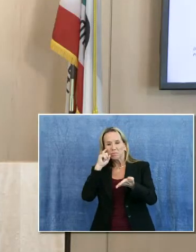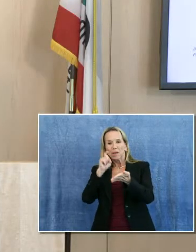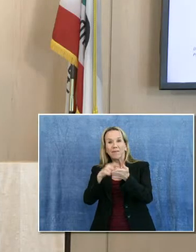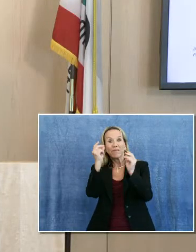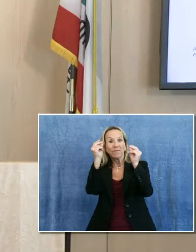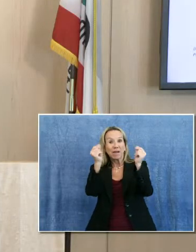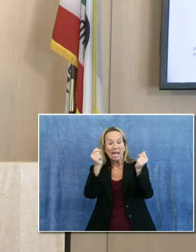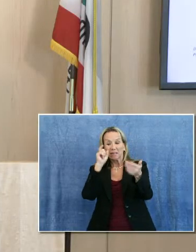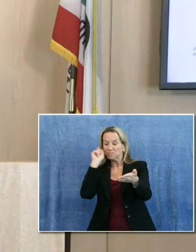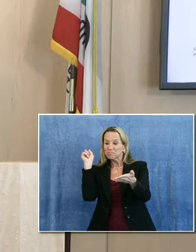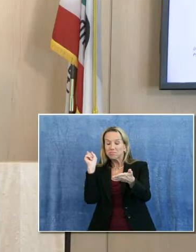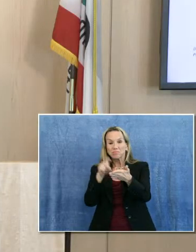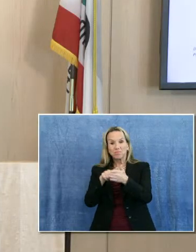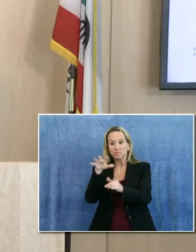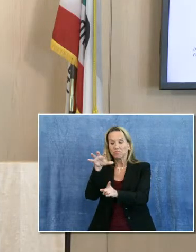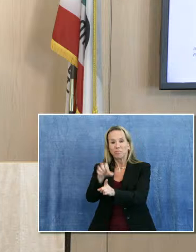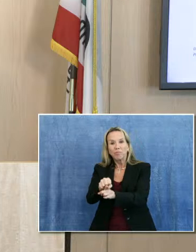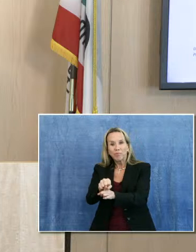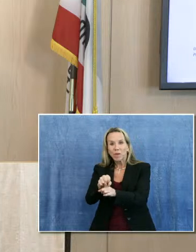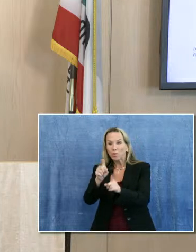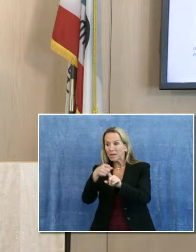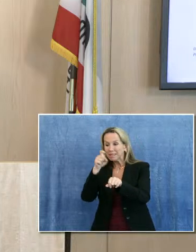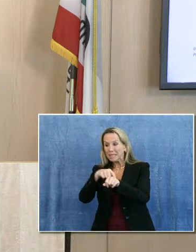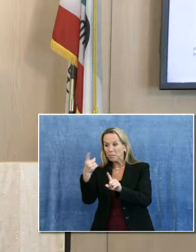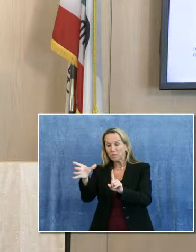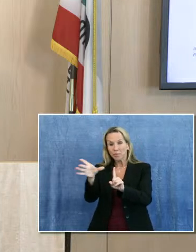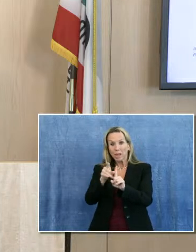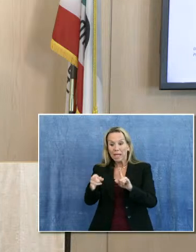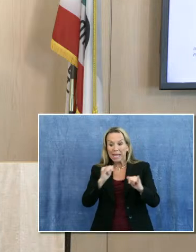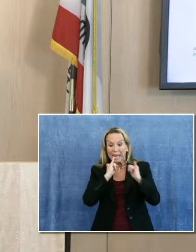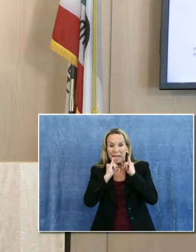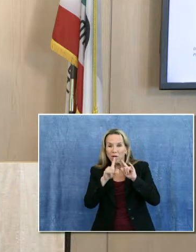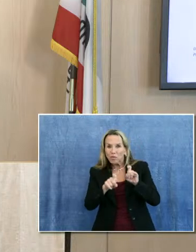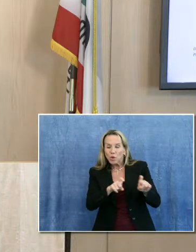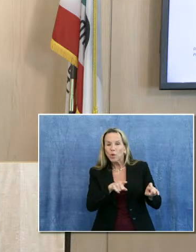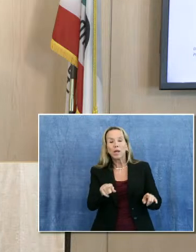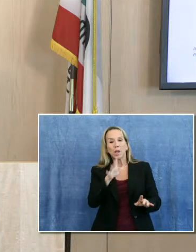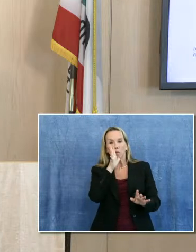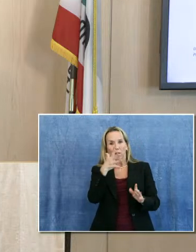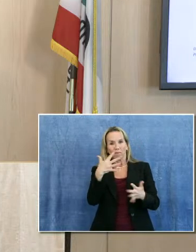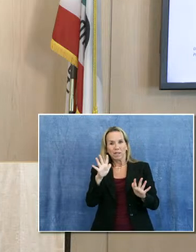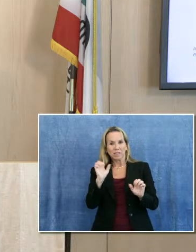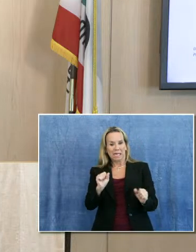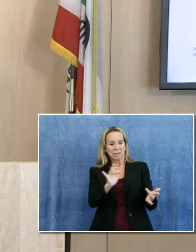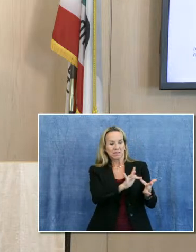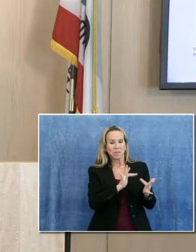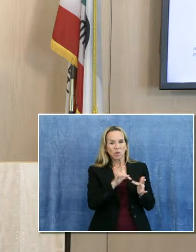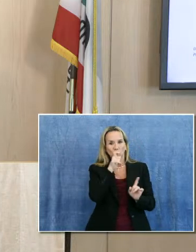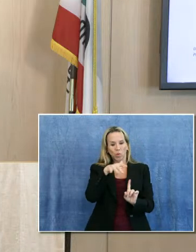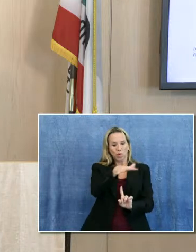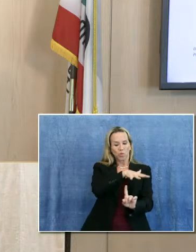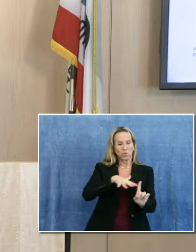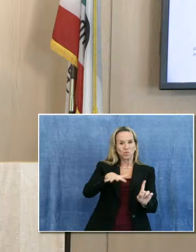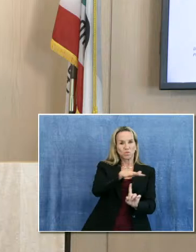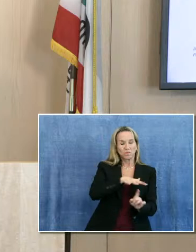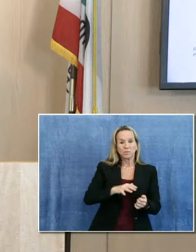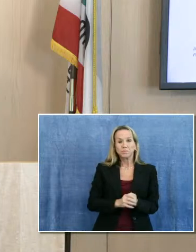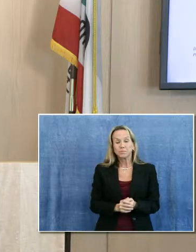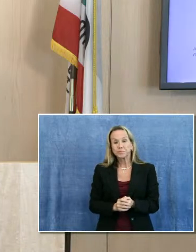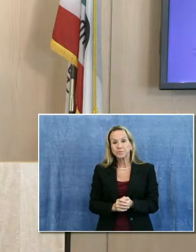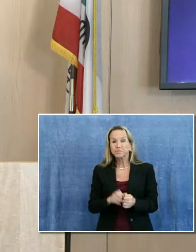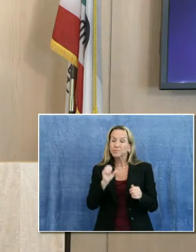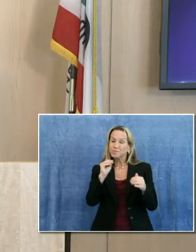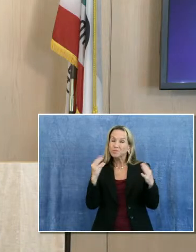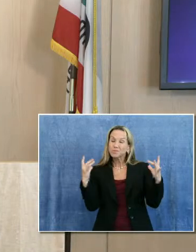quickly identify and interview cases so that we can identify close contacts. In closing, getting through